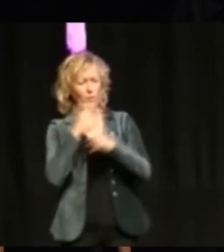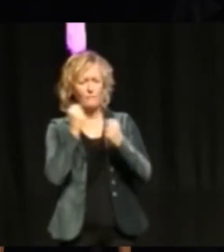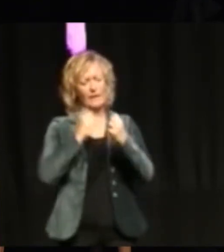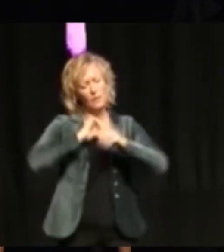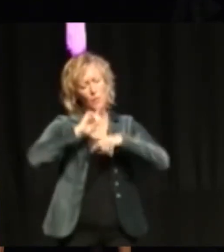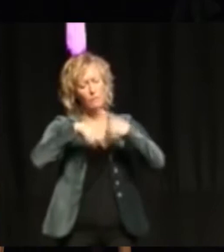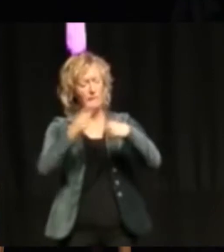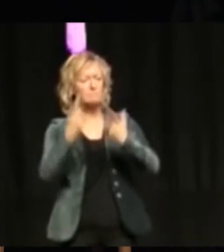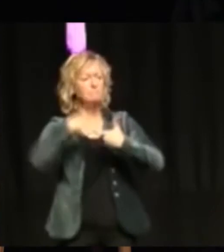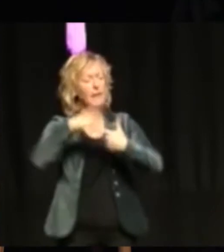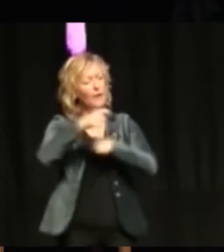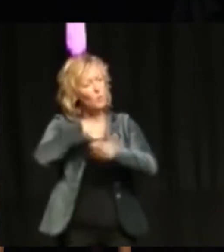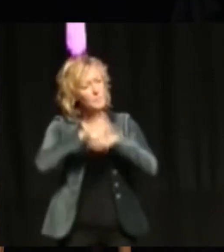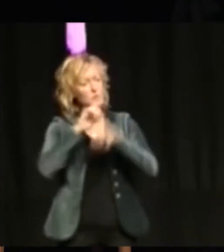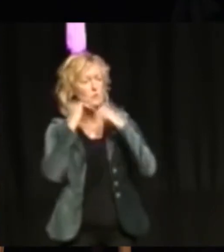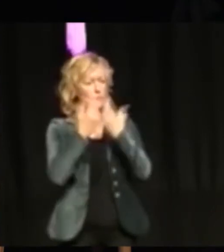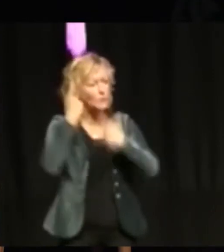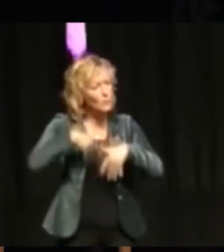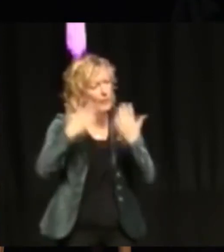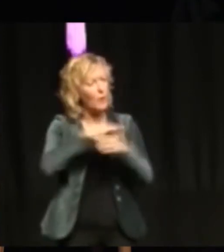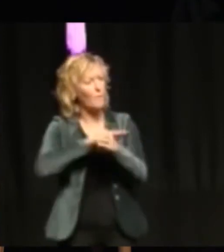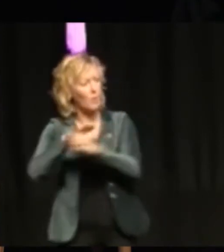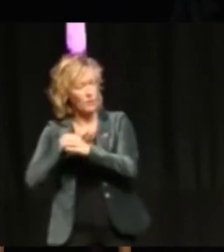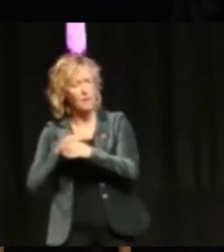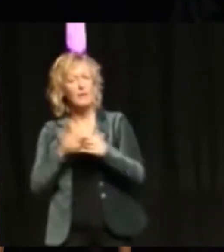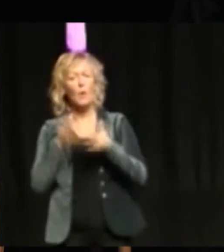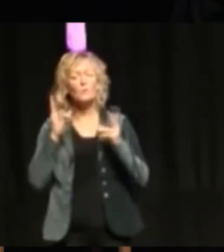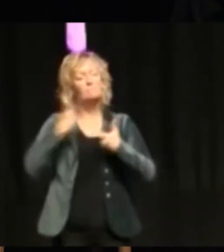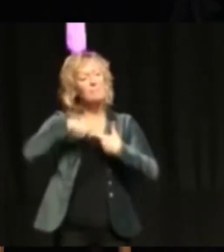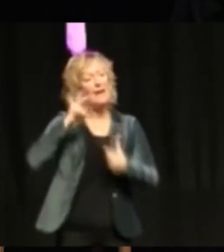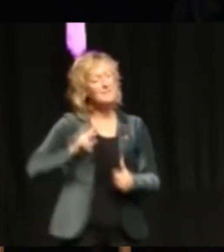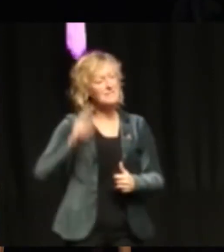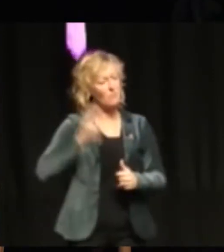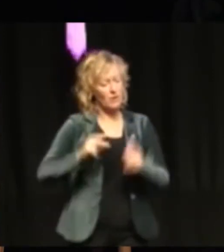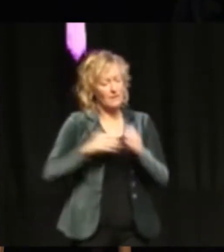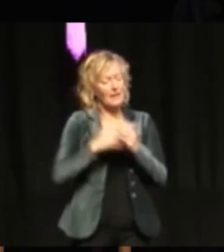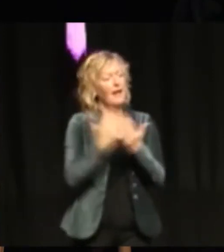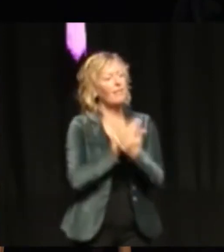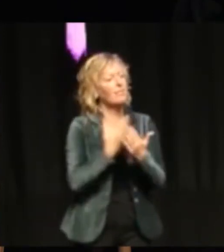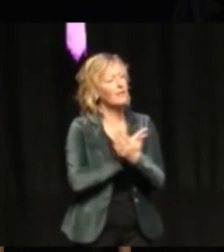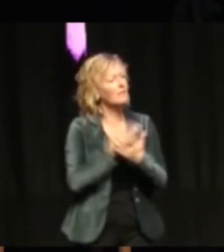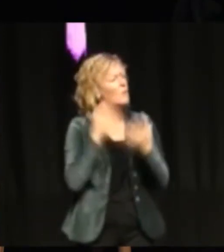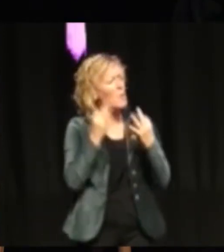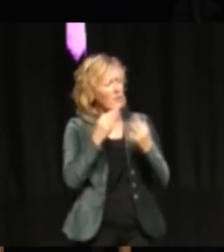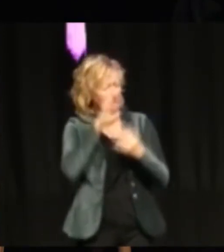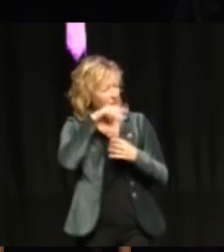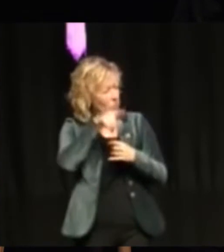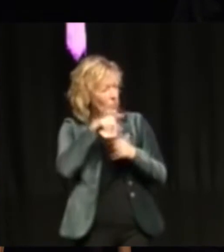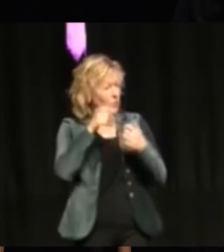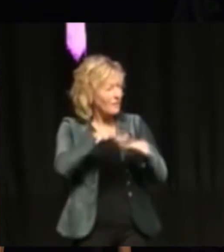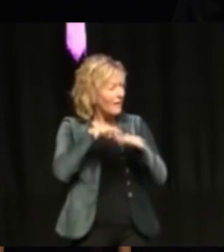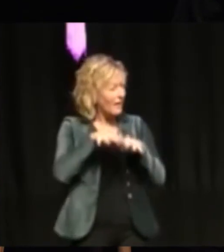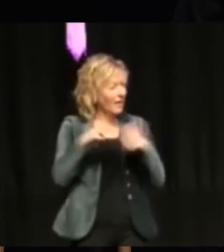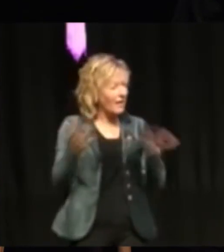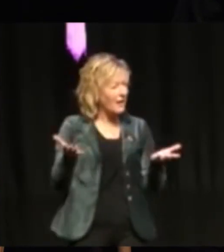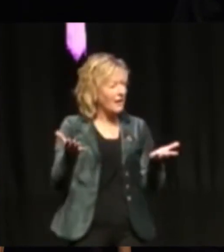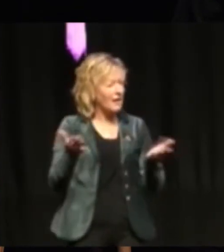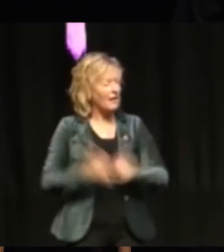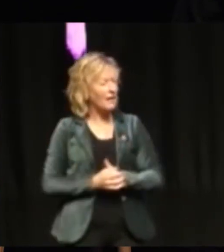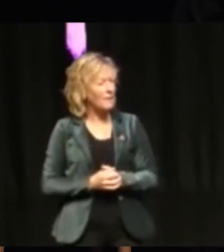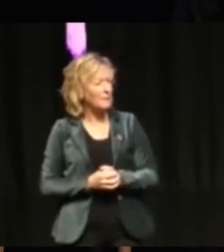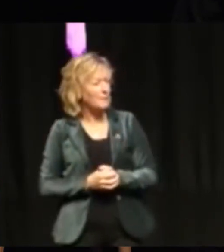development of the economic, social, cultural, and also the responsibilities of the state. So how is that? Could be very huge in a sense.